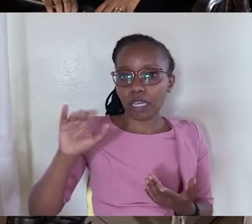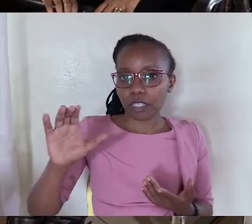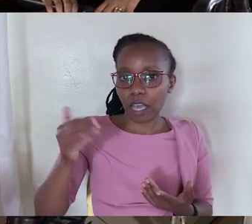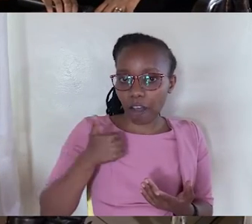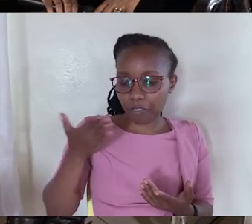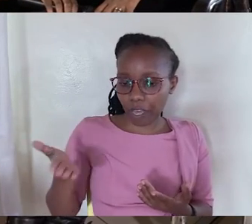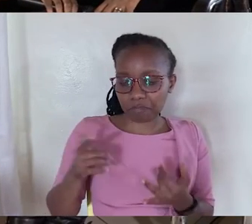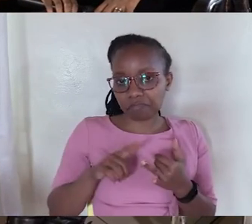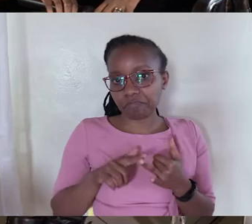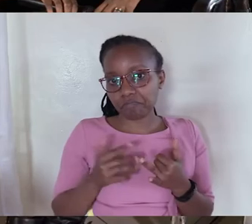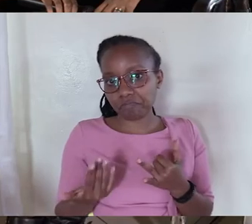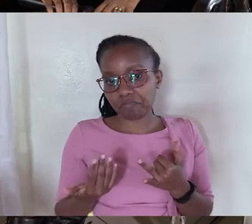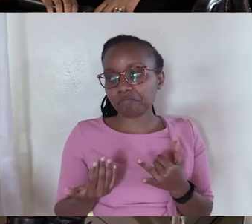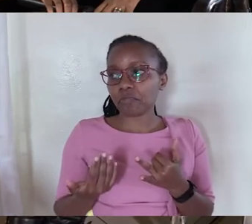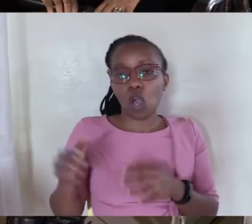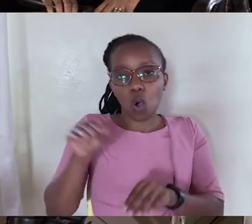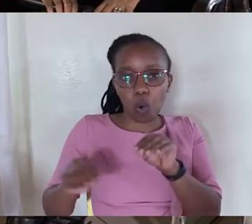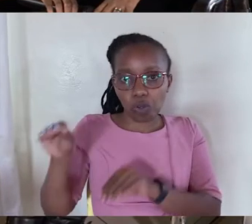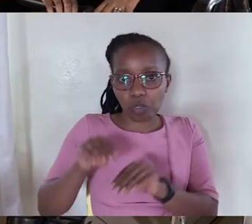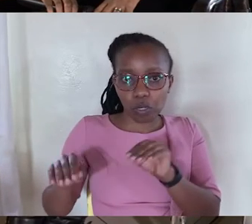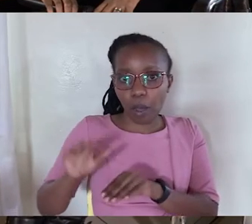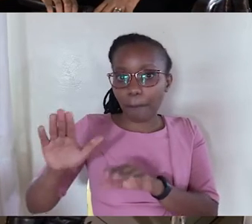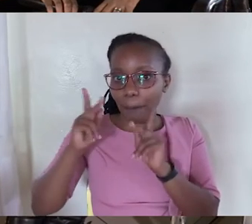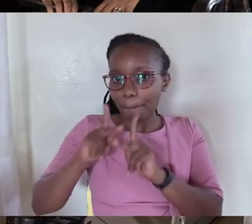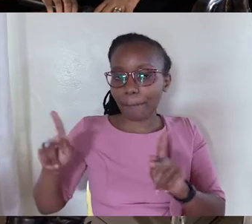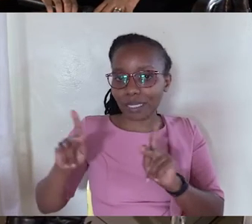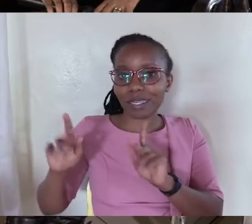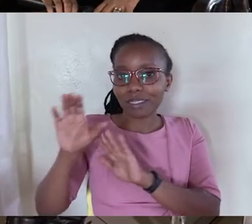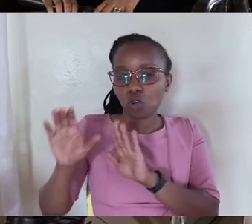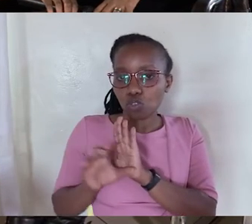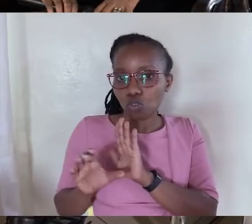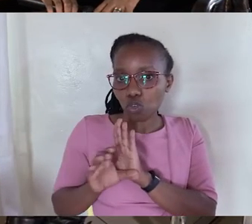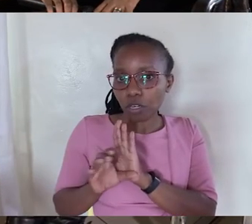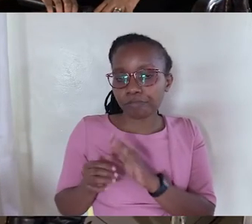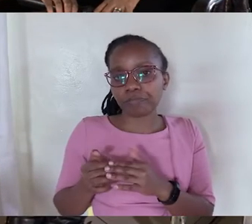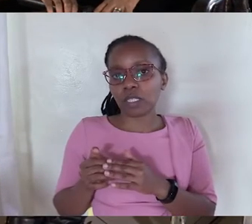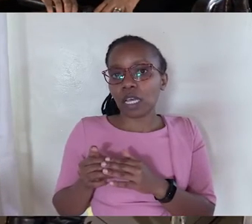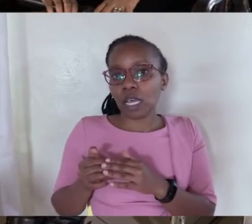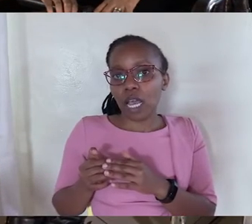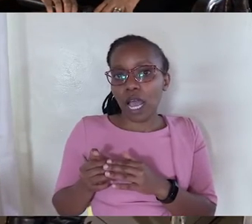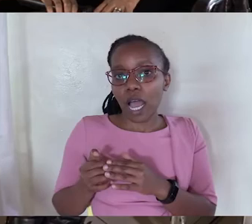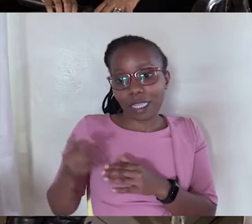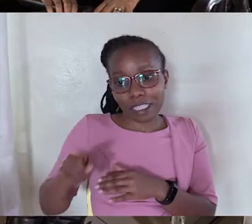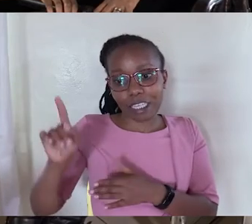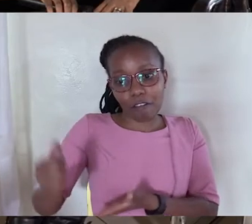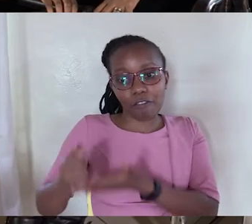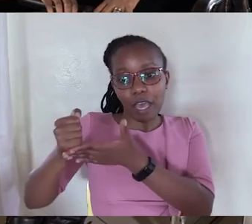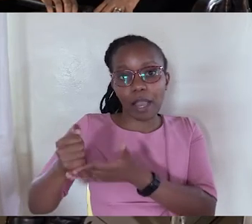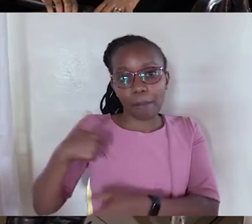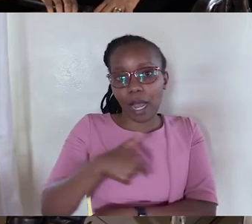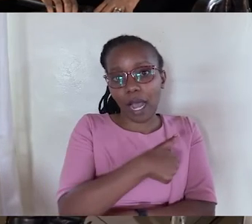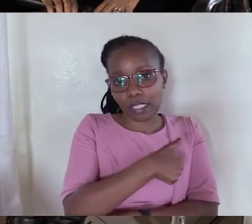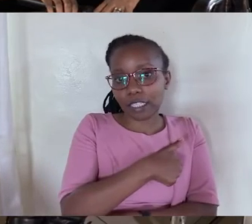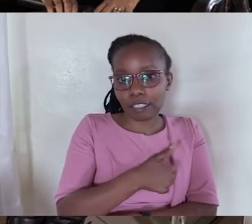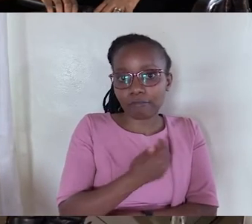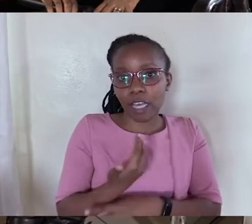board. We've really contributed to their peace charter so that in essence, they may also help us to perform on the aspect of